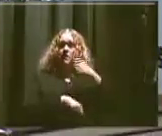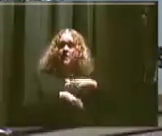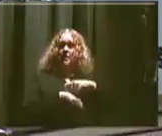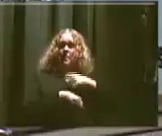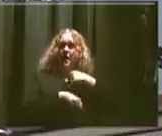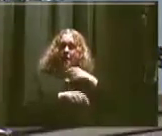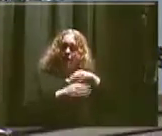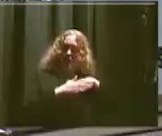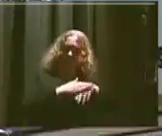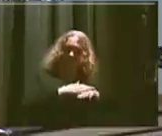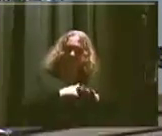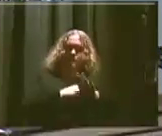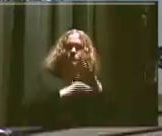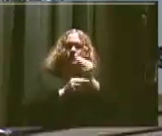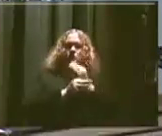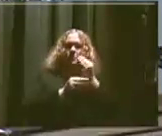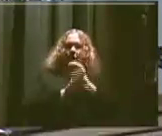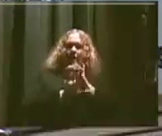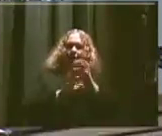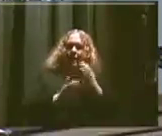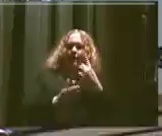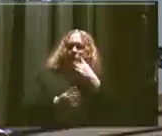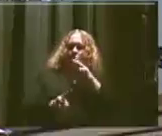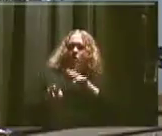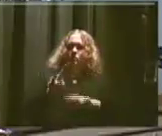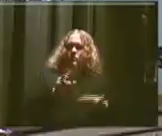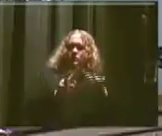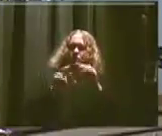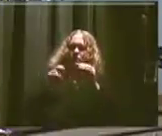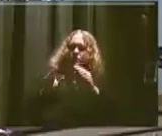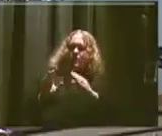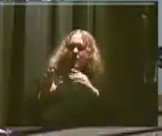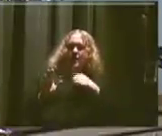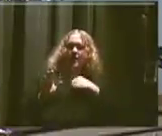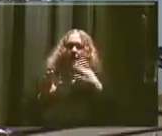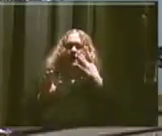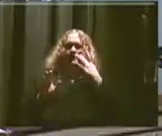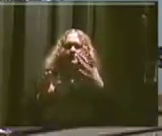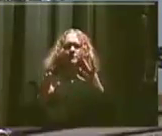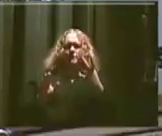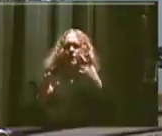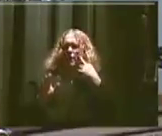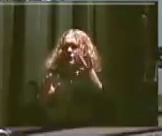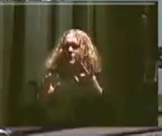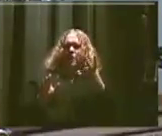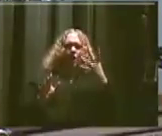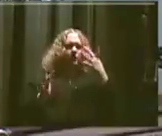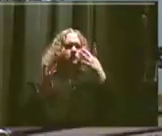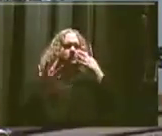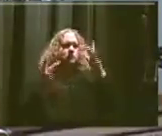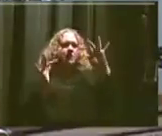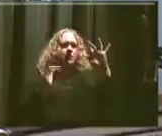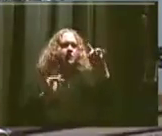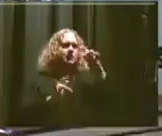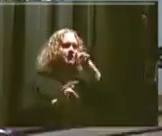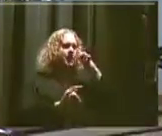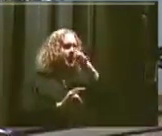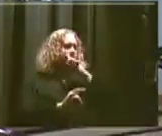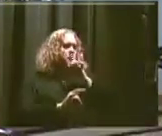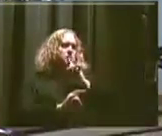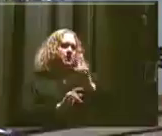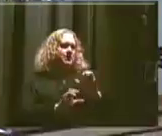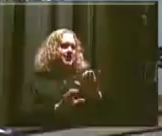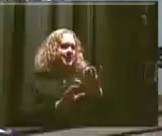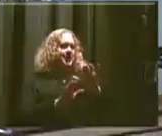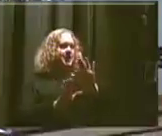math class doing an observation, and I saw a twinkle in a student's eyes, and it was Cameron. He did an